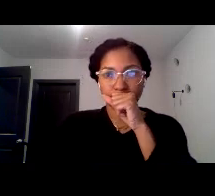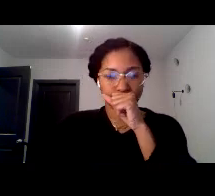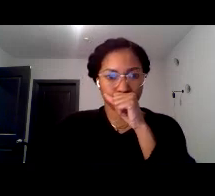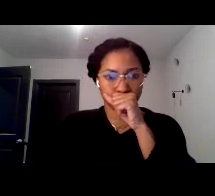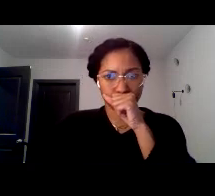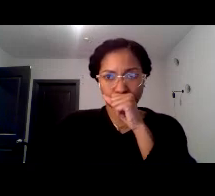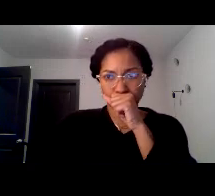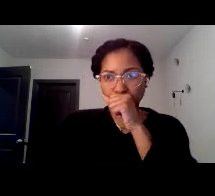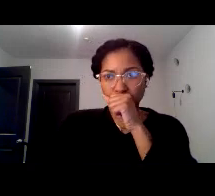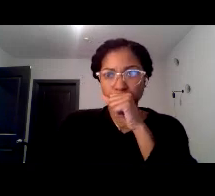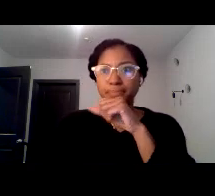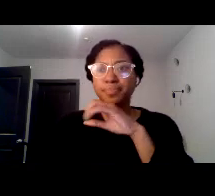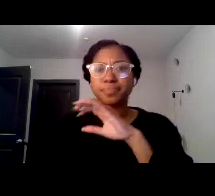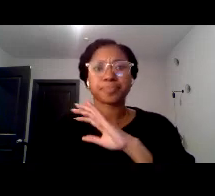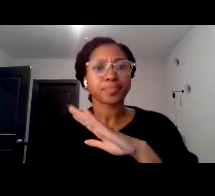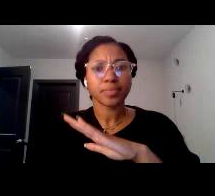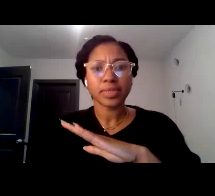that, that would be great.